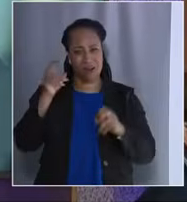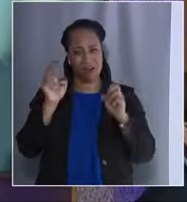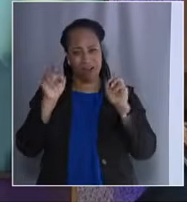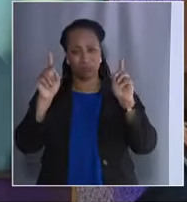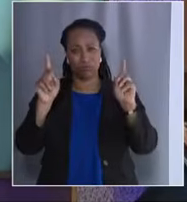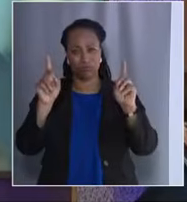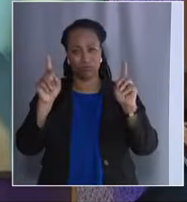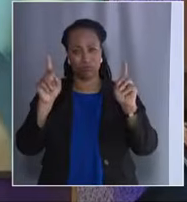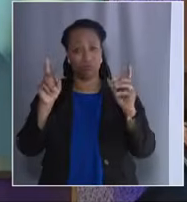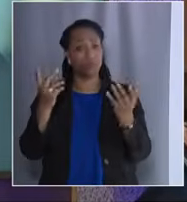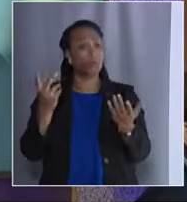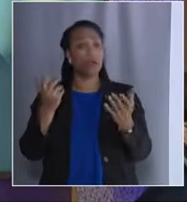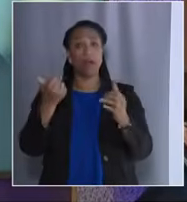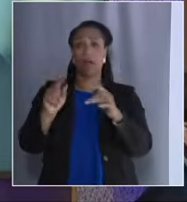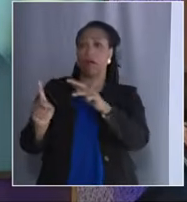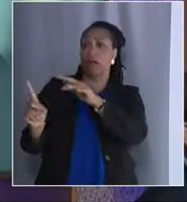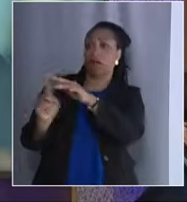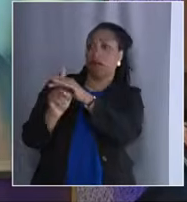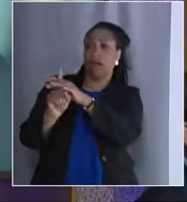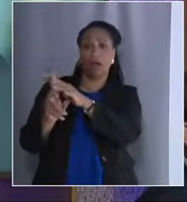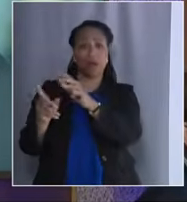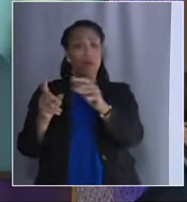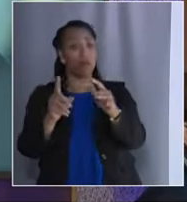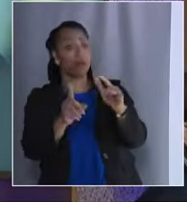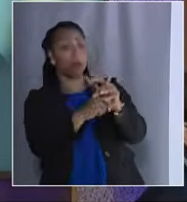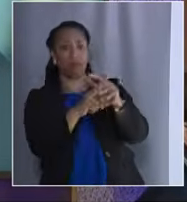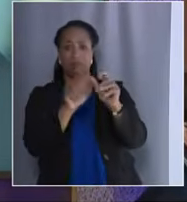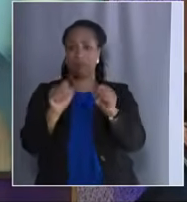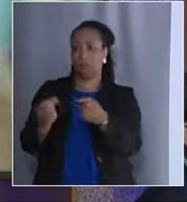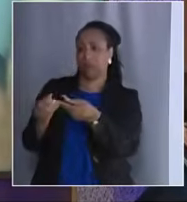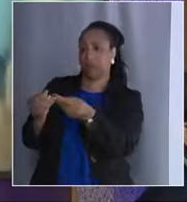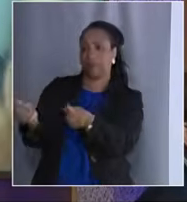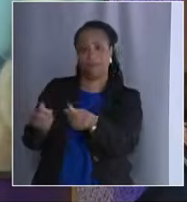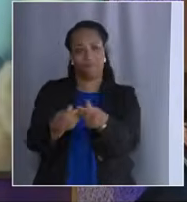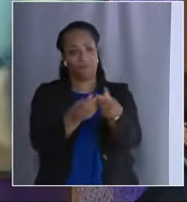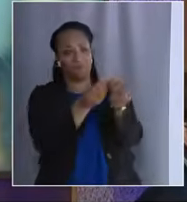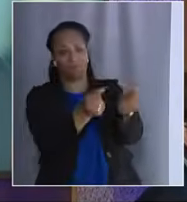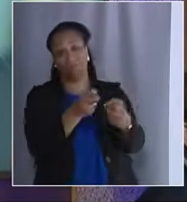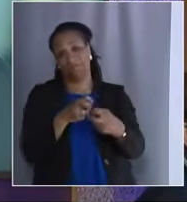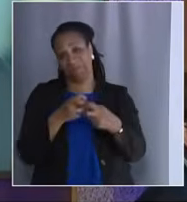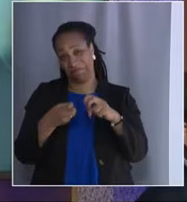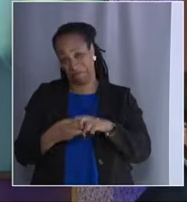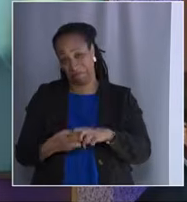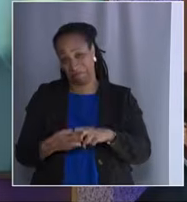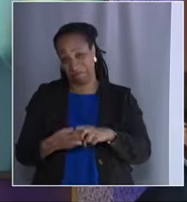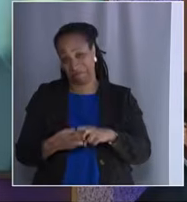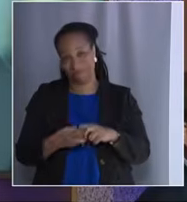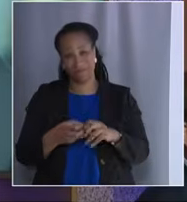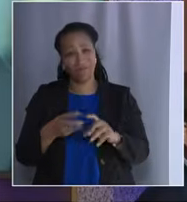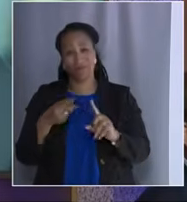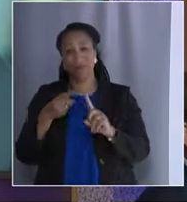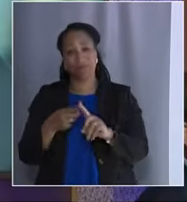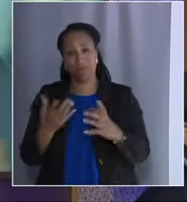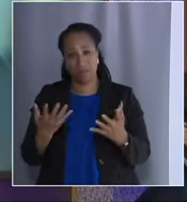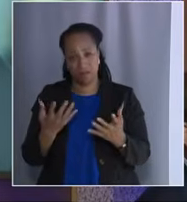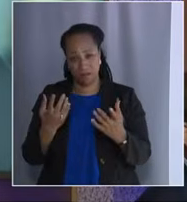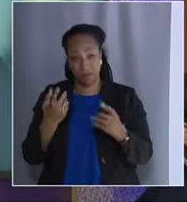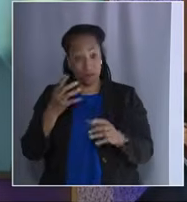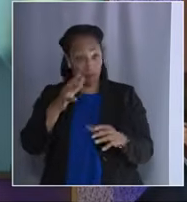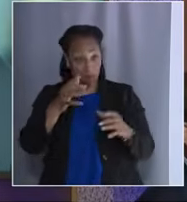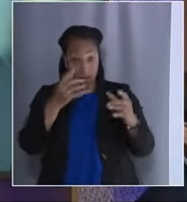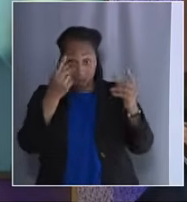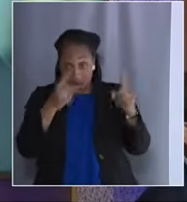The power to have an impact comes from convergence. And this location, the way it's designed, is all about